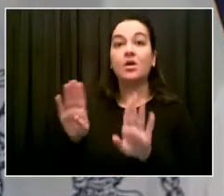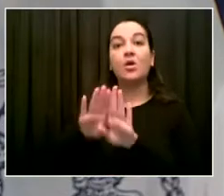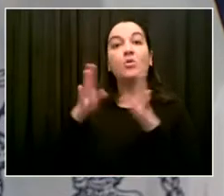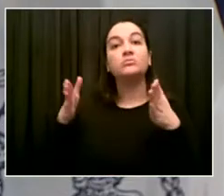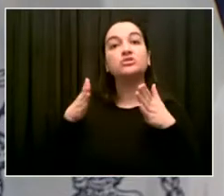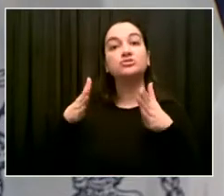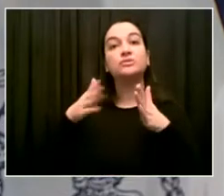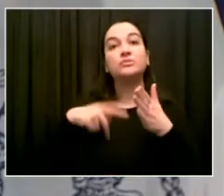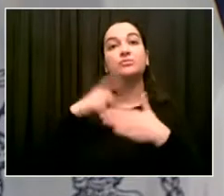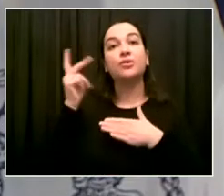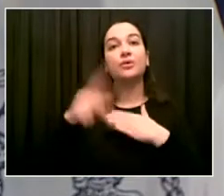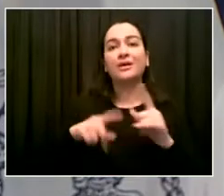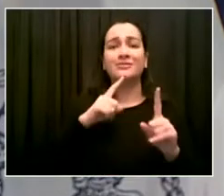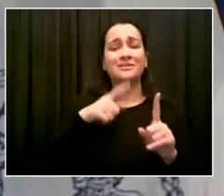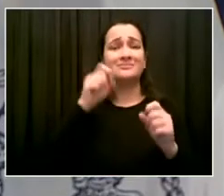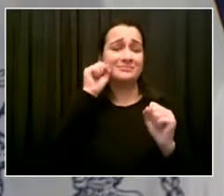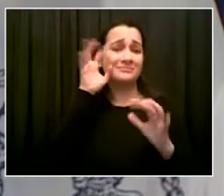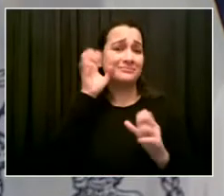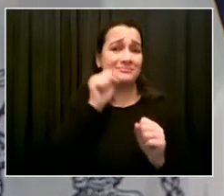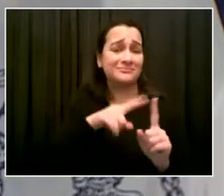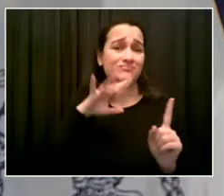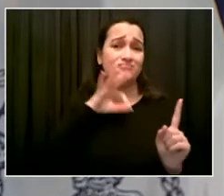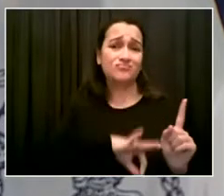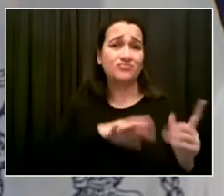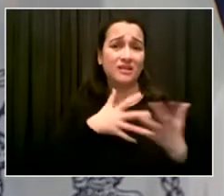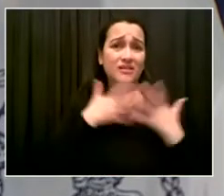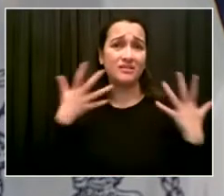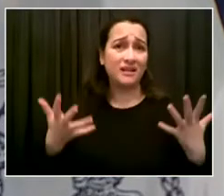with it, but it's an idea that's really worked.